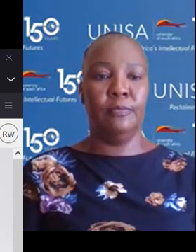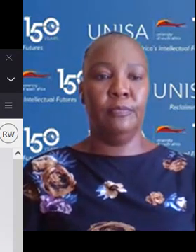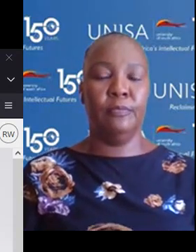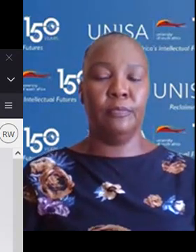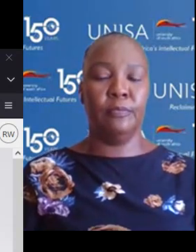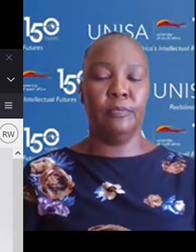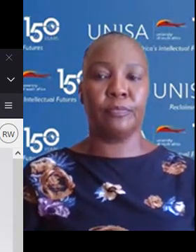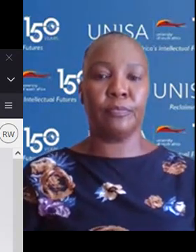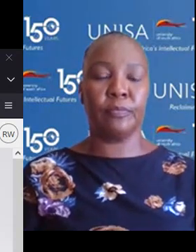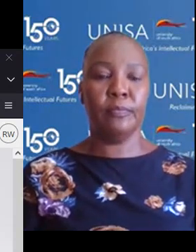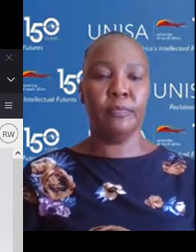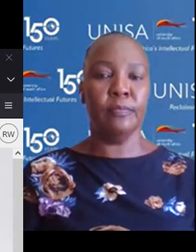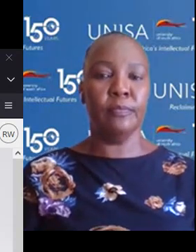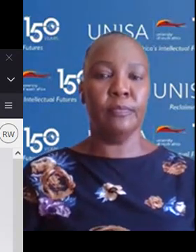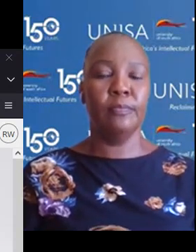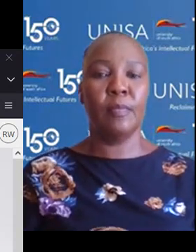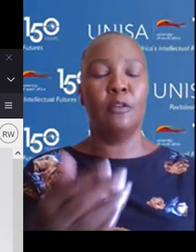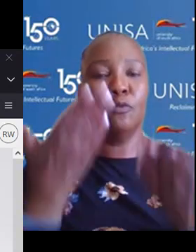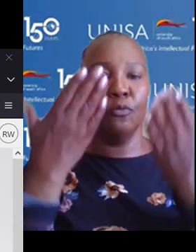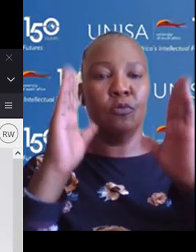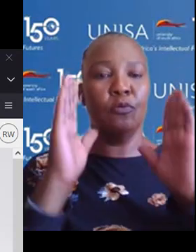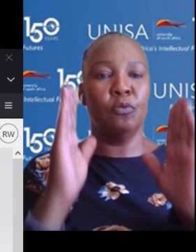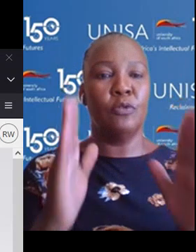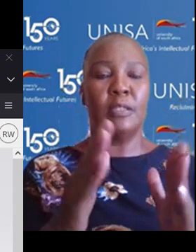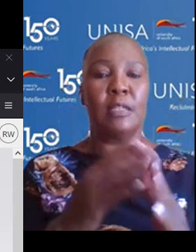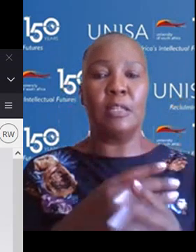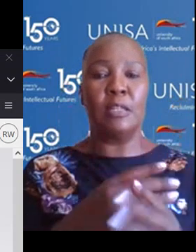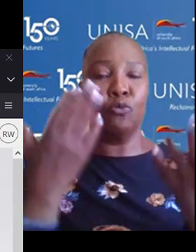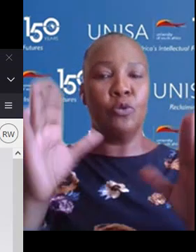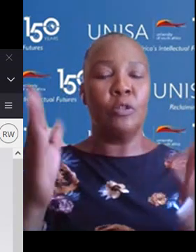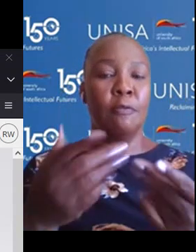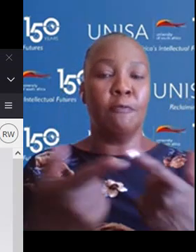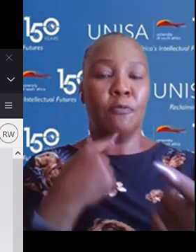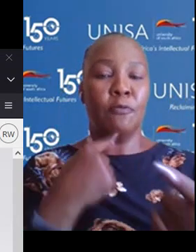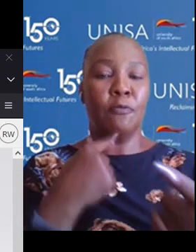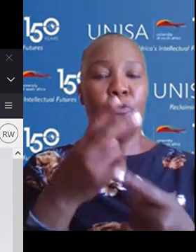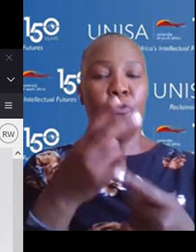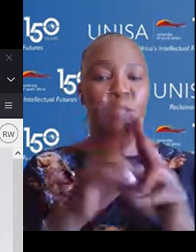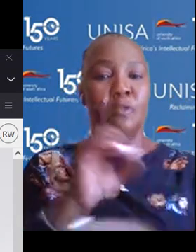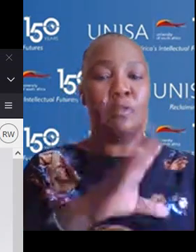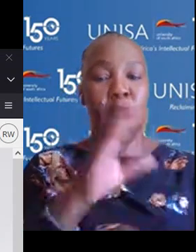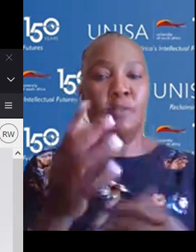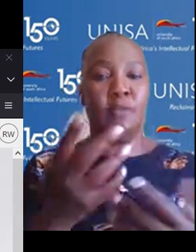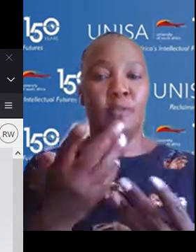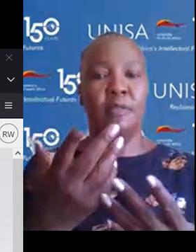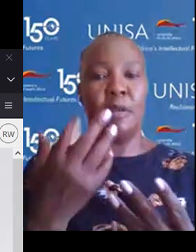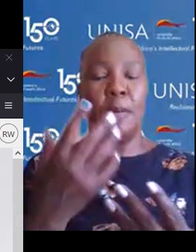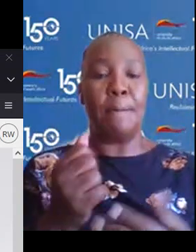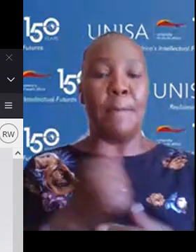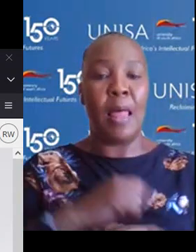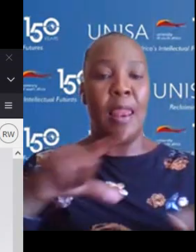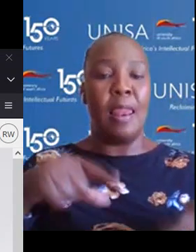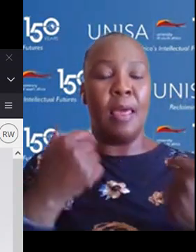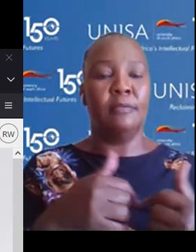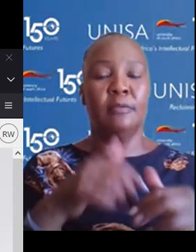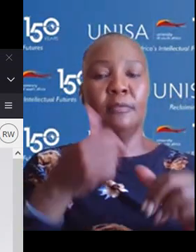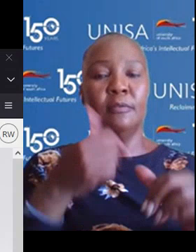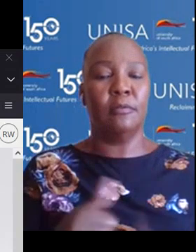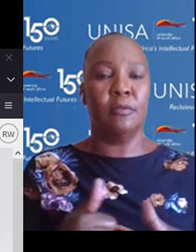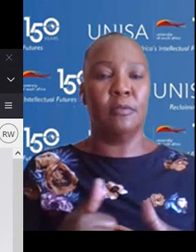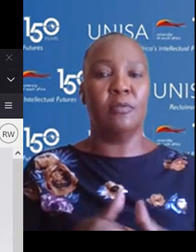Richard, for those students who might not be students at UNISA, maybe they don't have a MyLife account, or maybe just someone